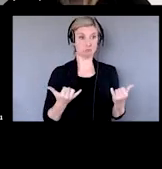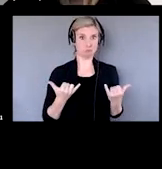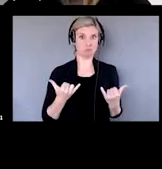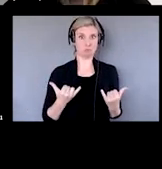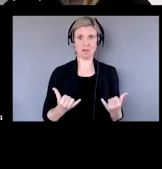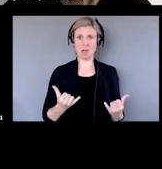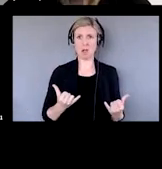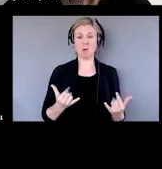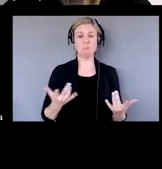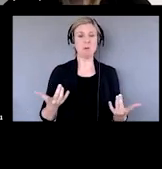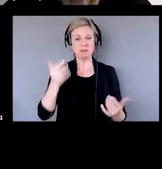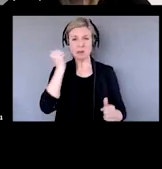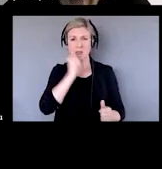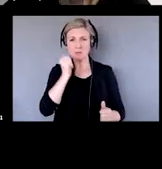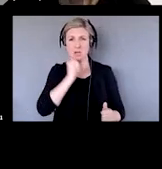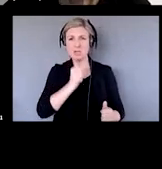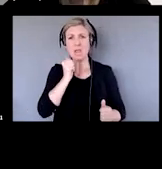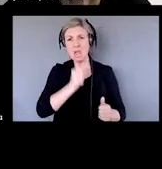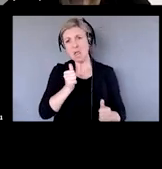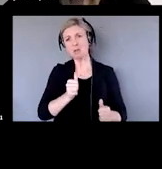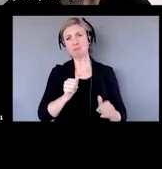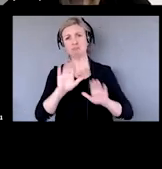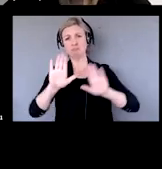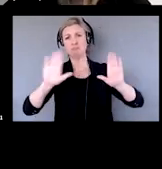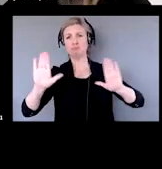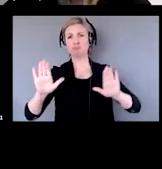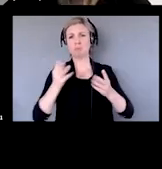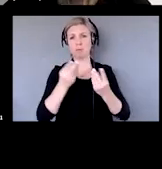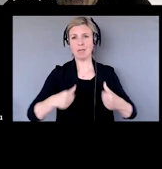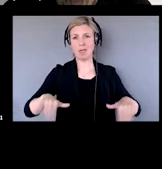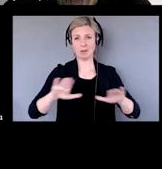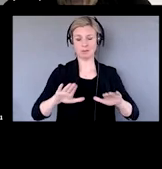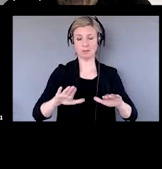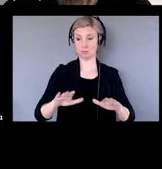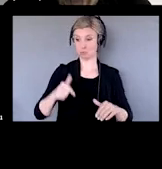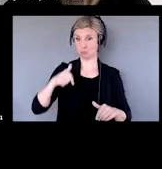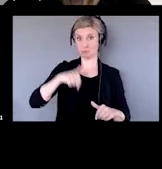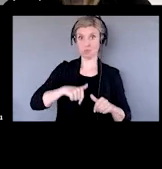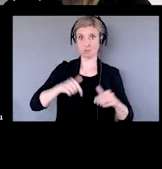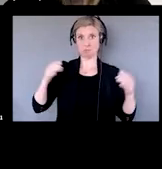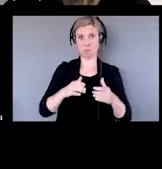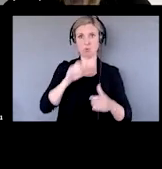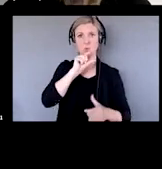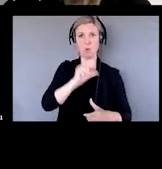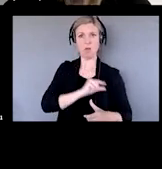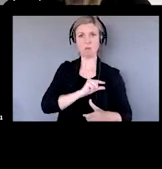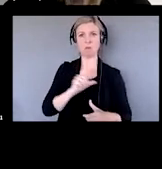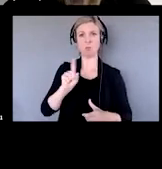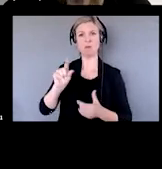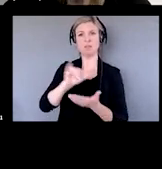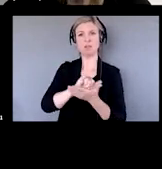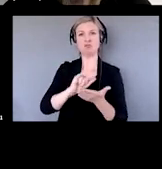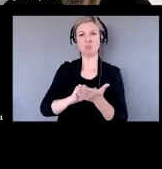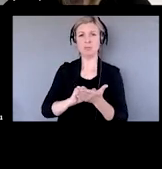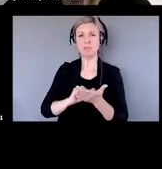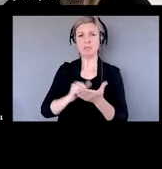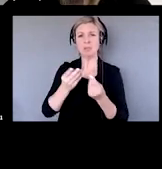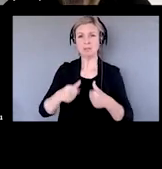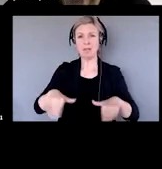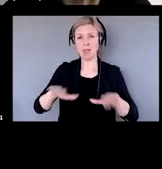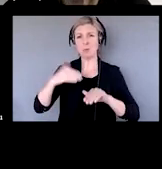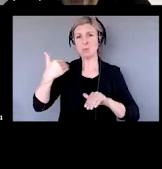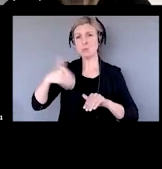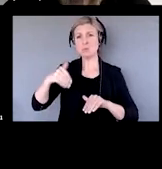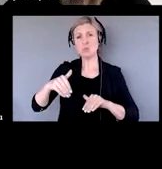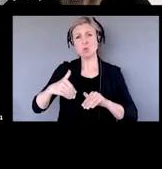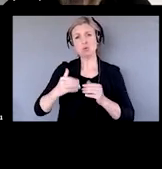As we gather for today's event here in Guelph, we're reminded that Guelph is situated on treaty land that is steeped in rich Indigenous history